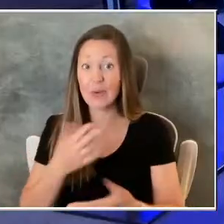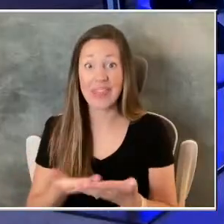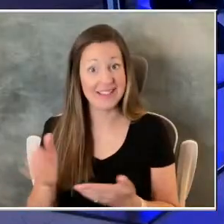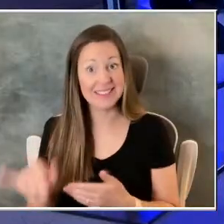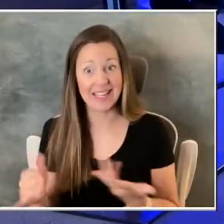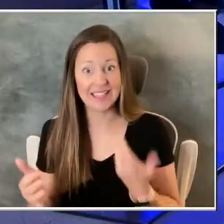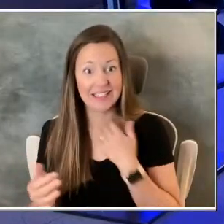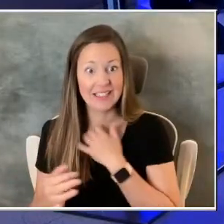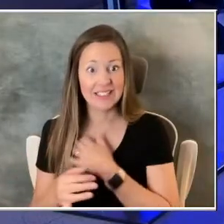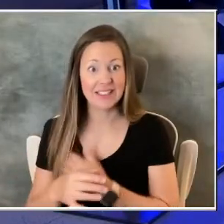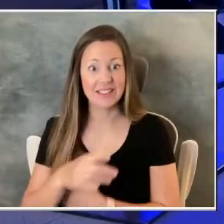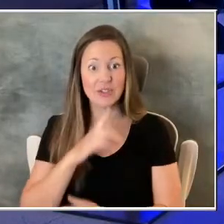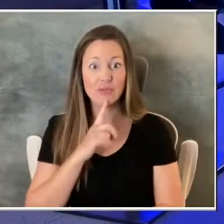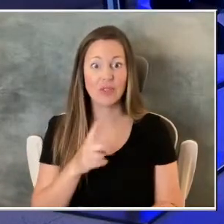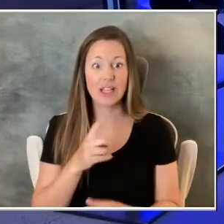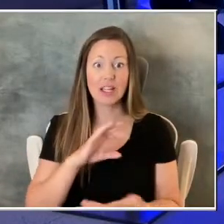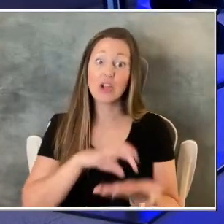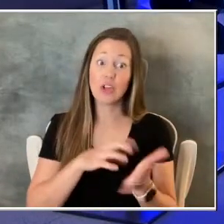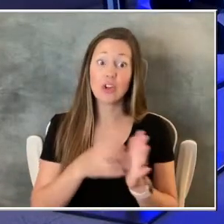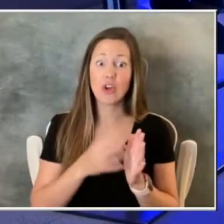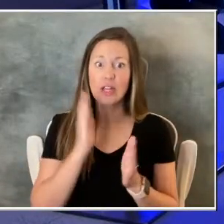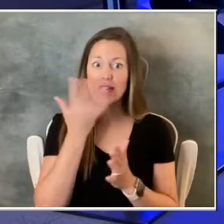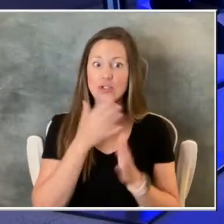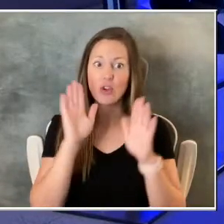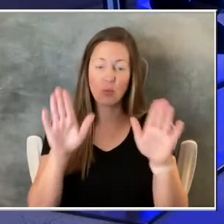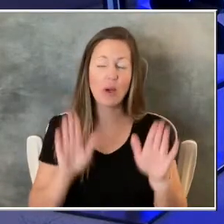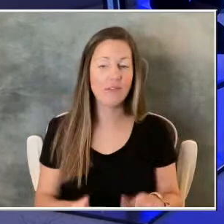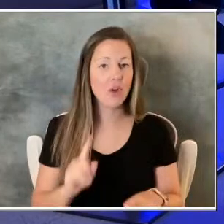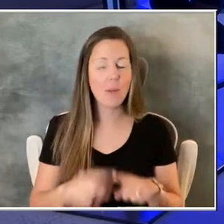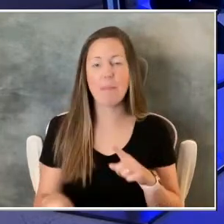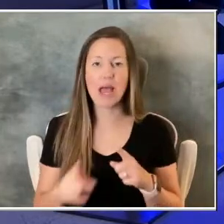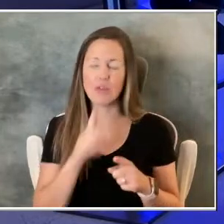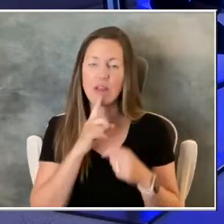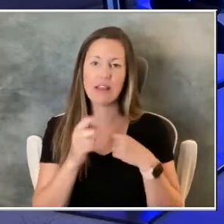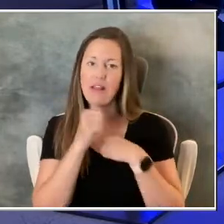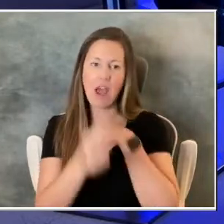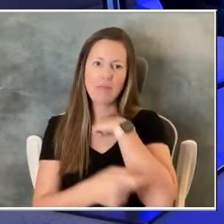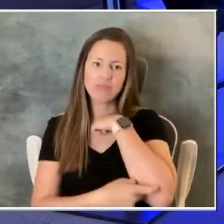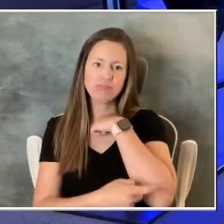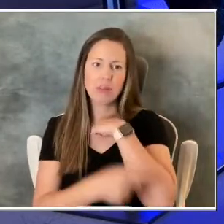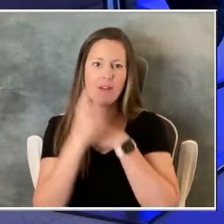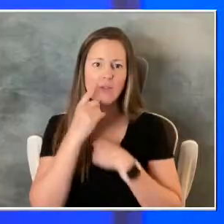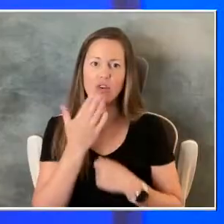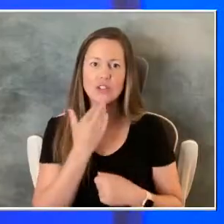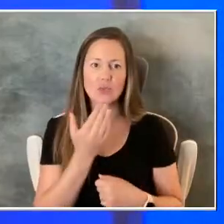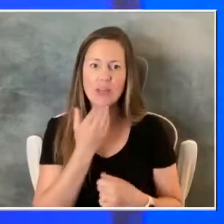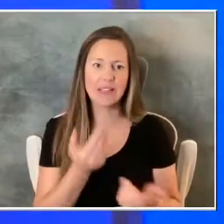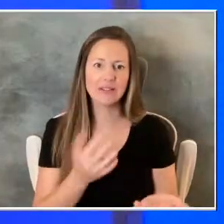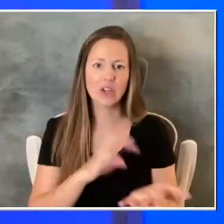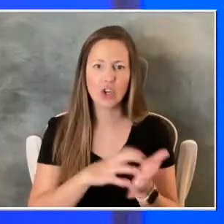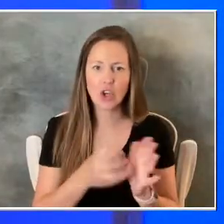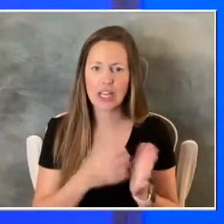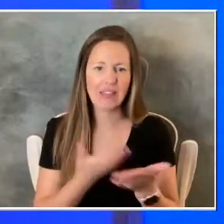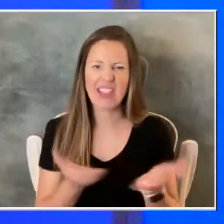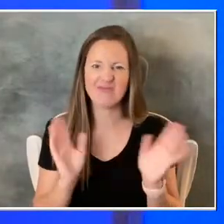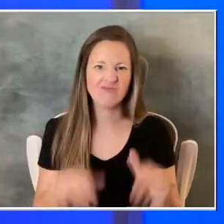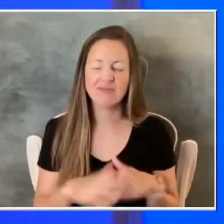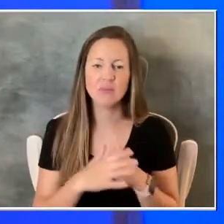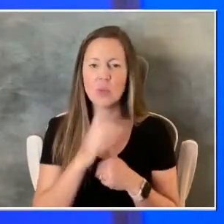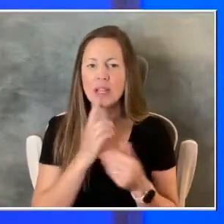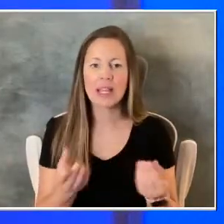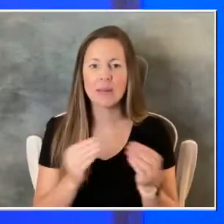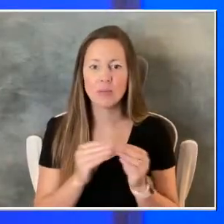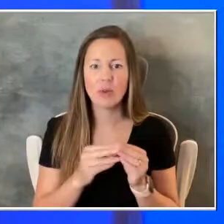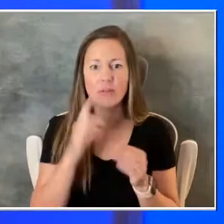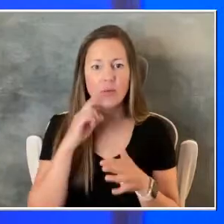which cookies look wonderful, but I'm not somebody for pasta, you know, for pastry. I'm more for a steak and potato lady.